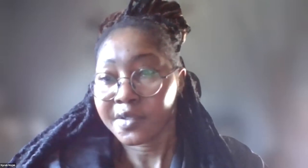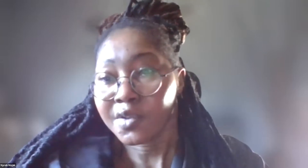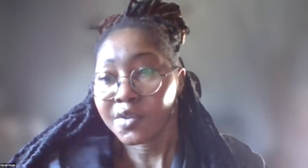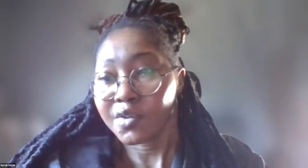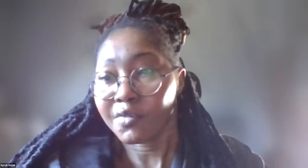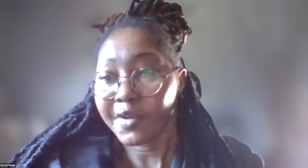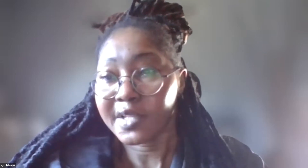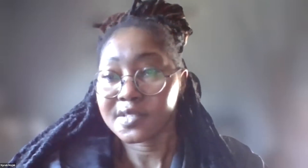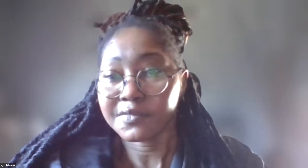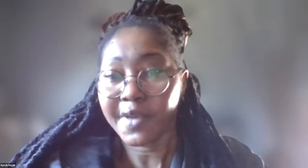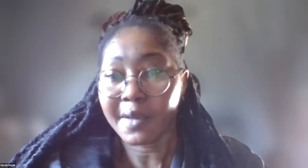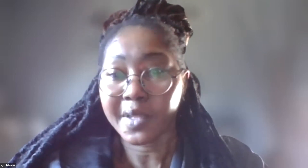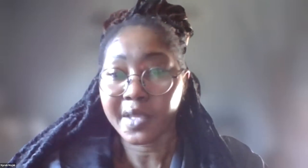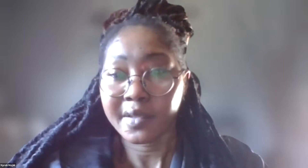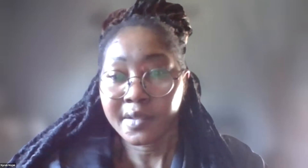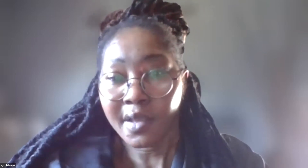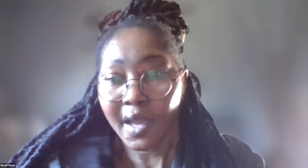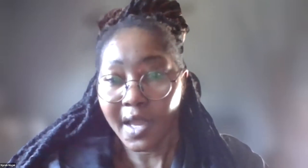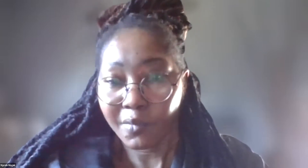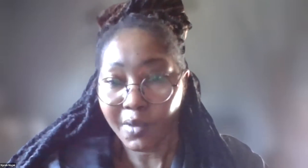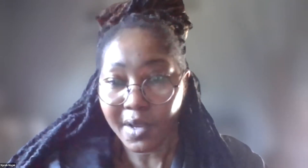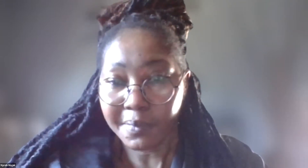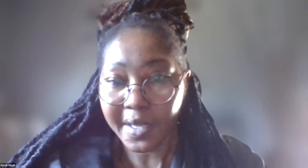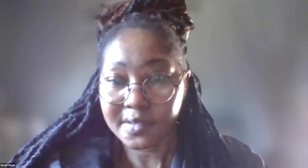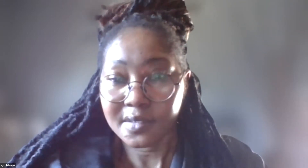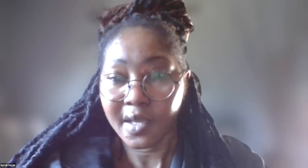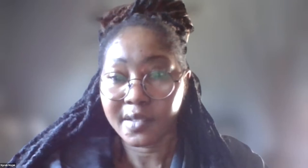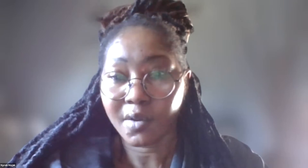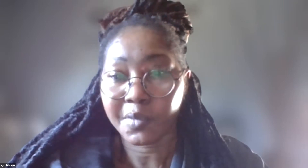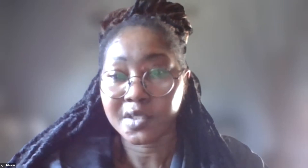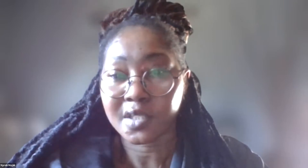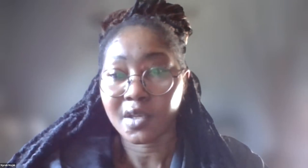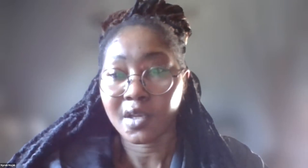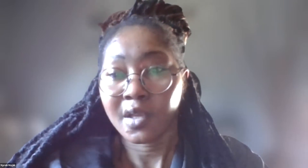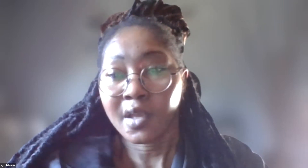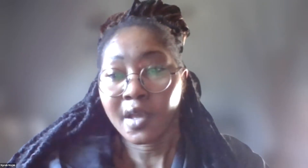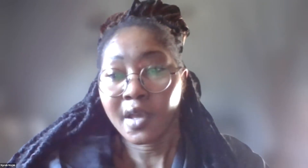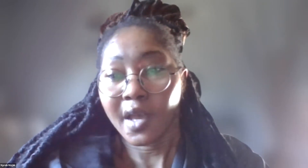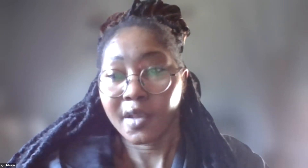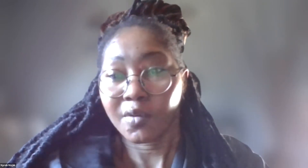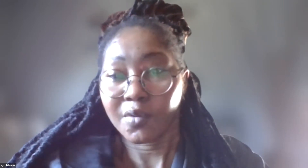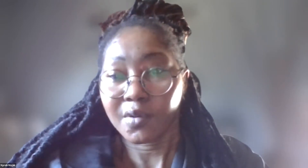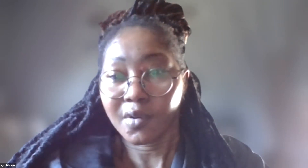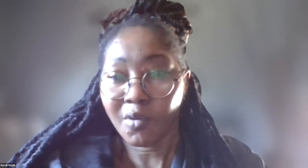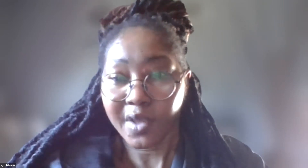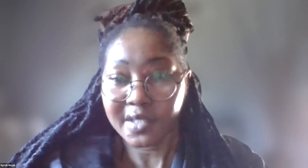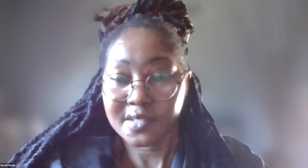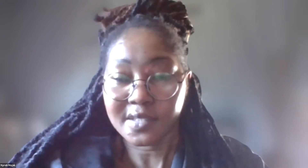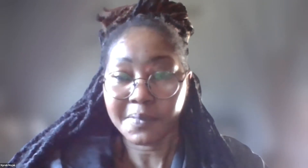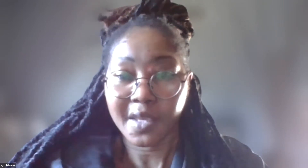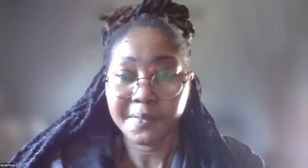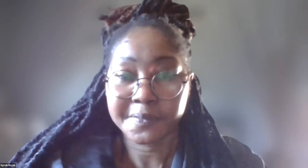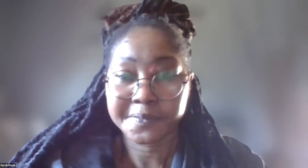benefit, your friends, family, and workmates, and the community at all